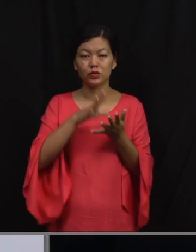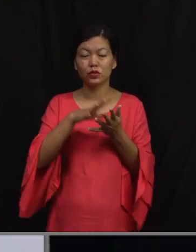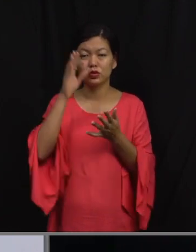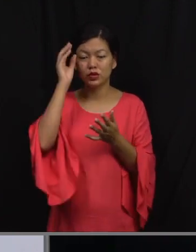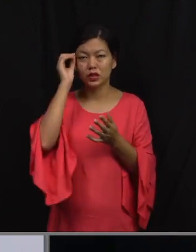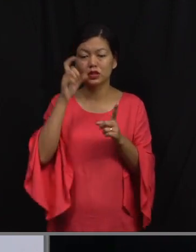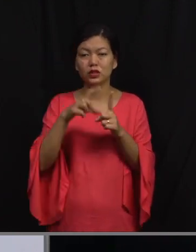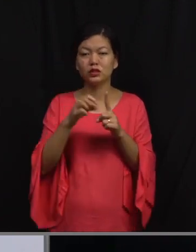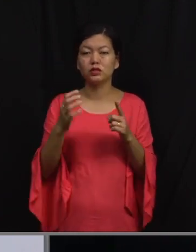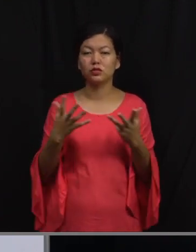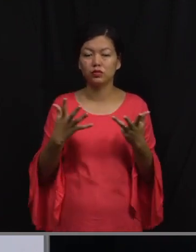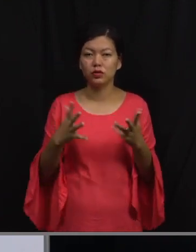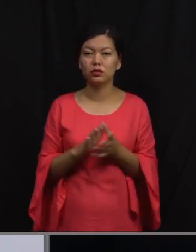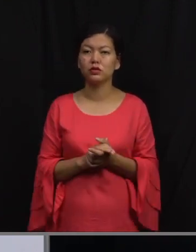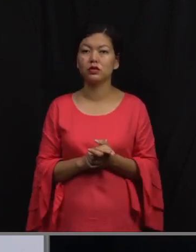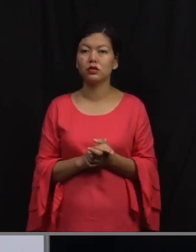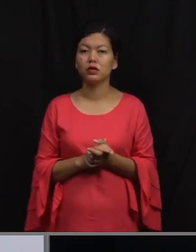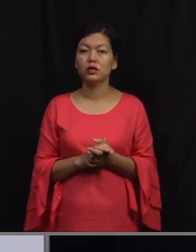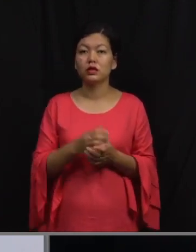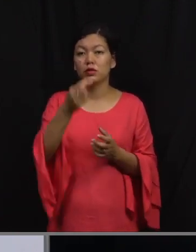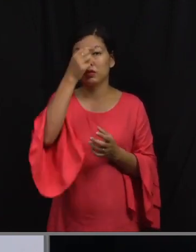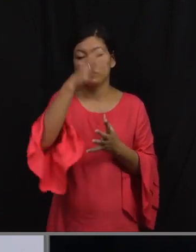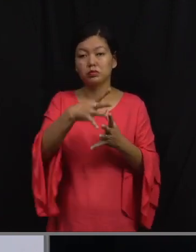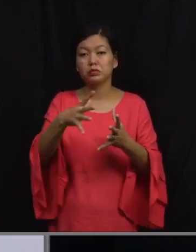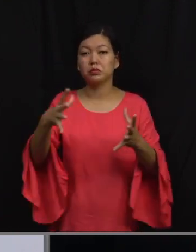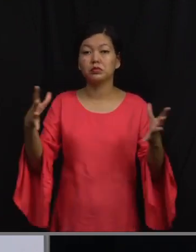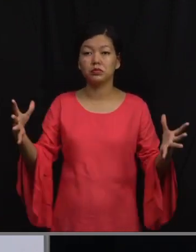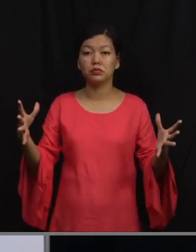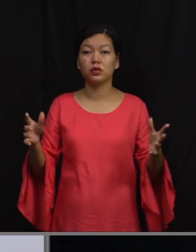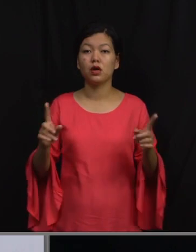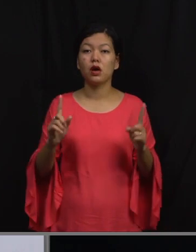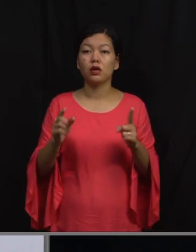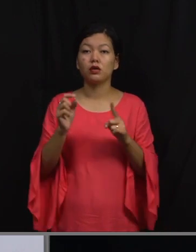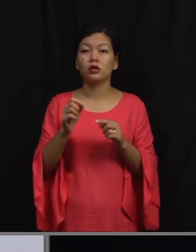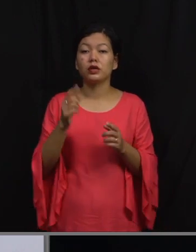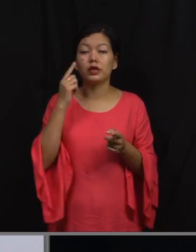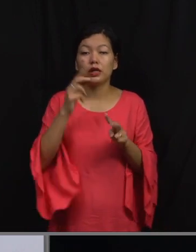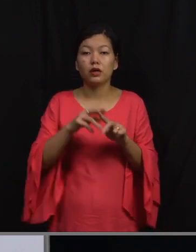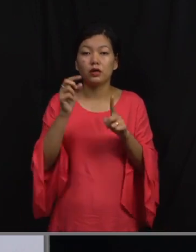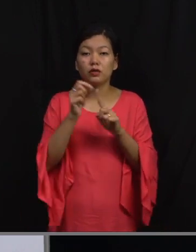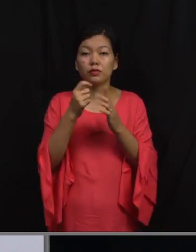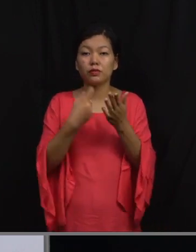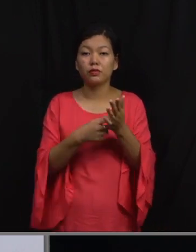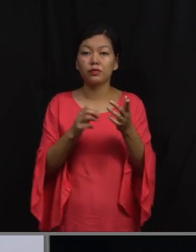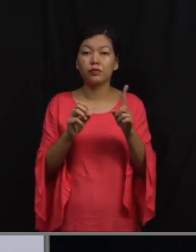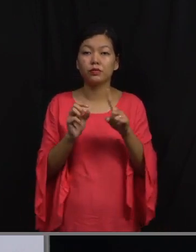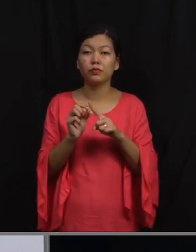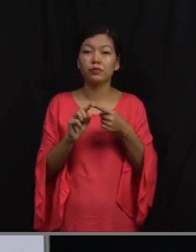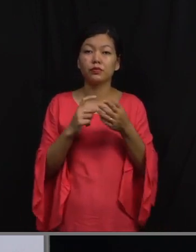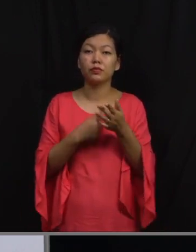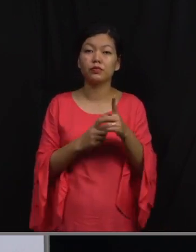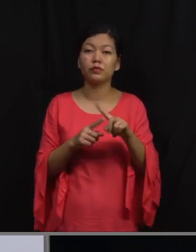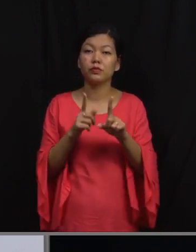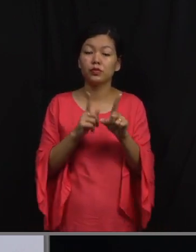is very big, very large, okay, bigger than your size, okay, but I want to know the property of that body. So what I'll do, I'll take out some